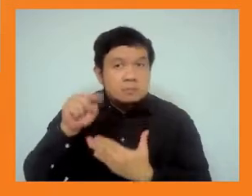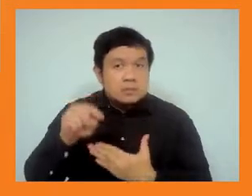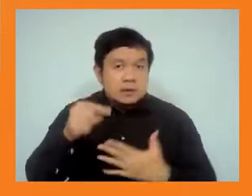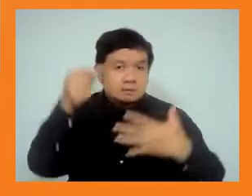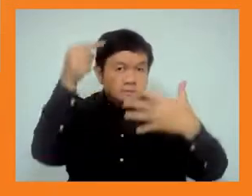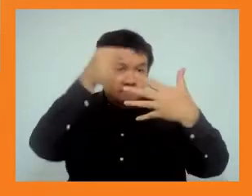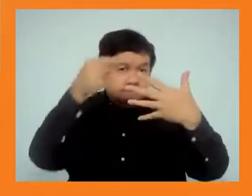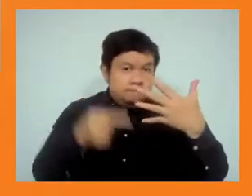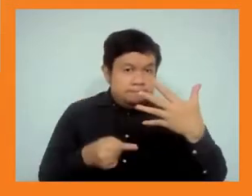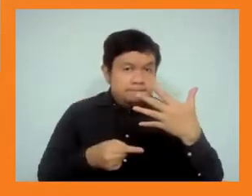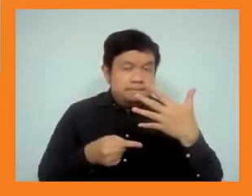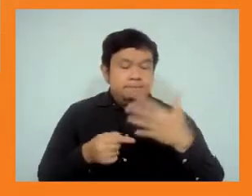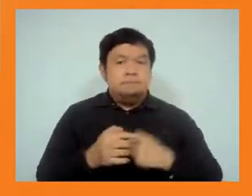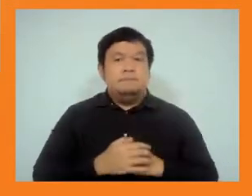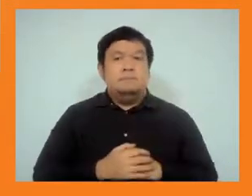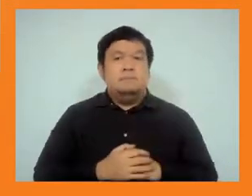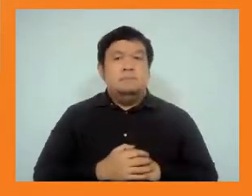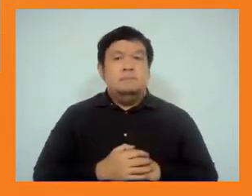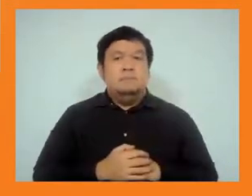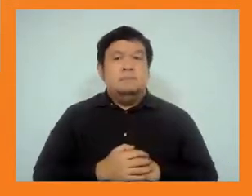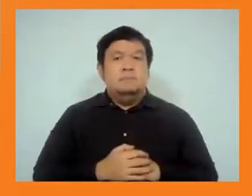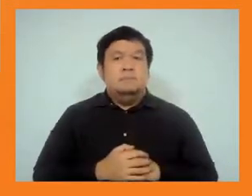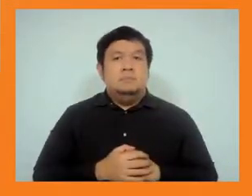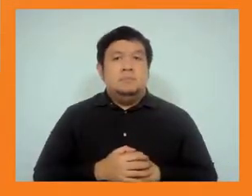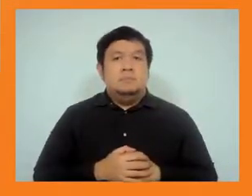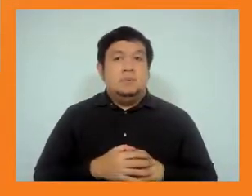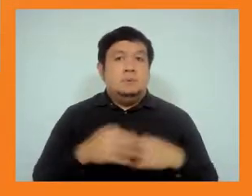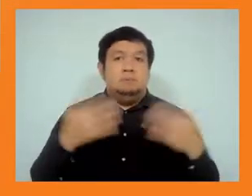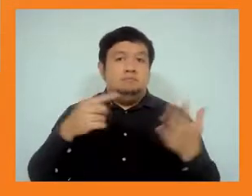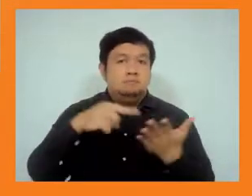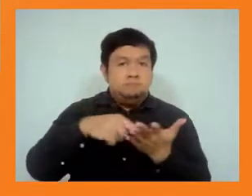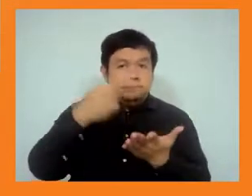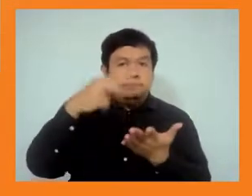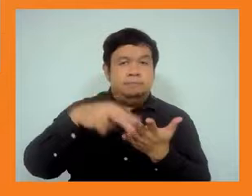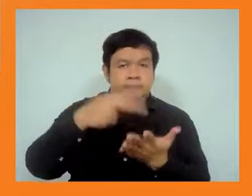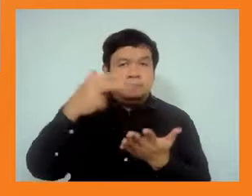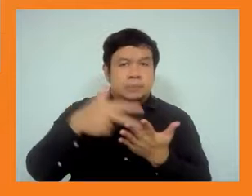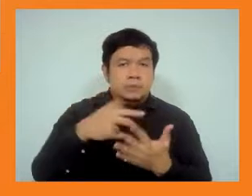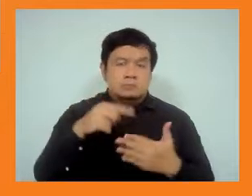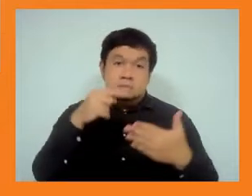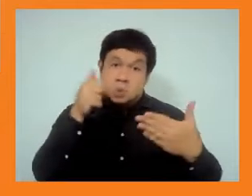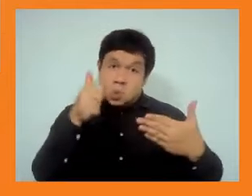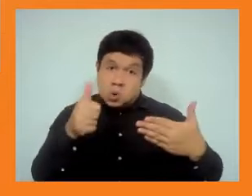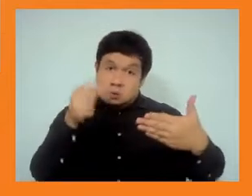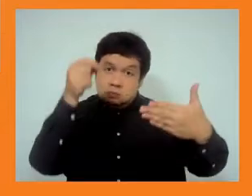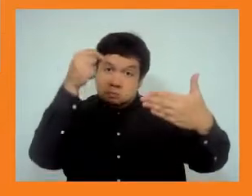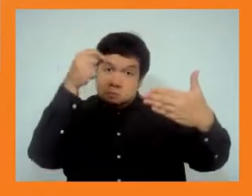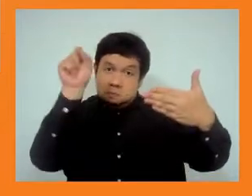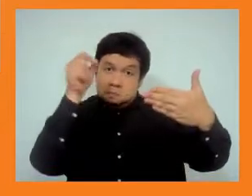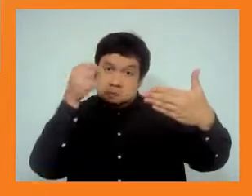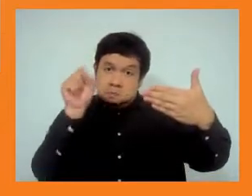to conduct stakeholder engagement, consultation, and dialogue. Next slide.